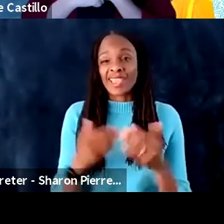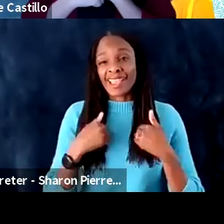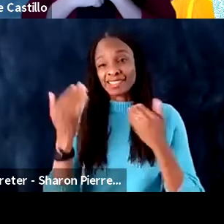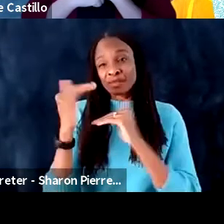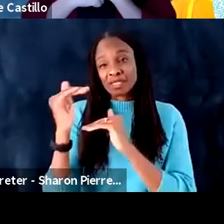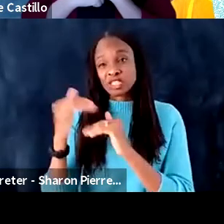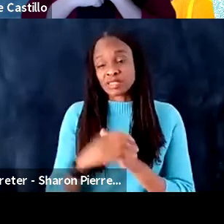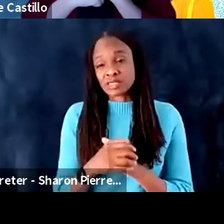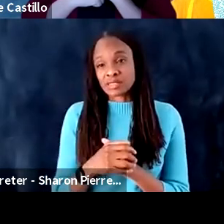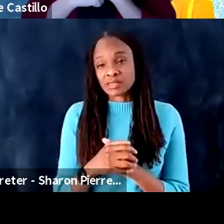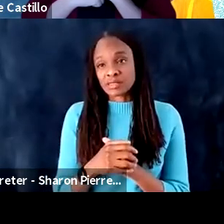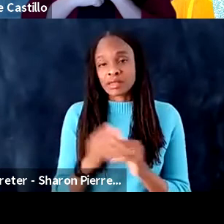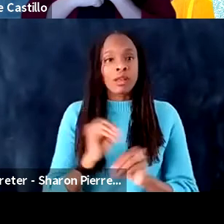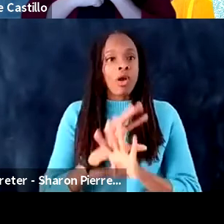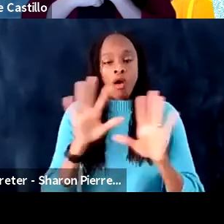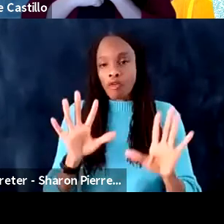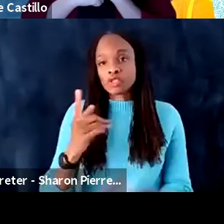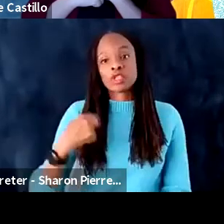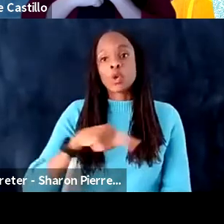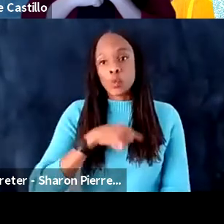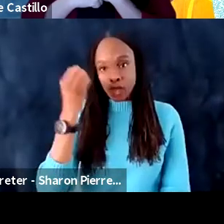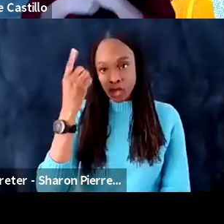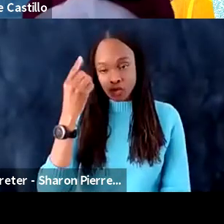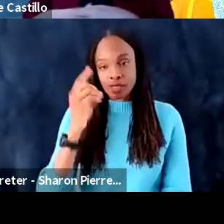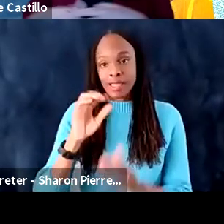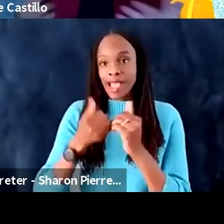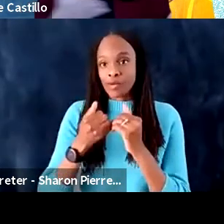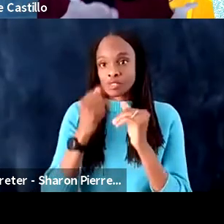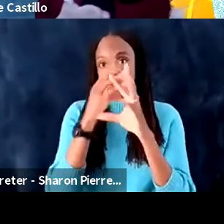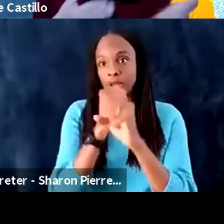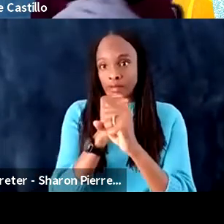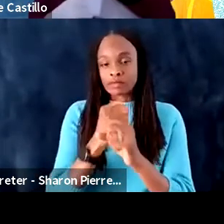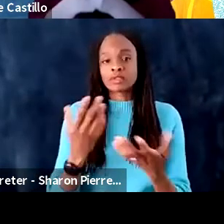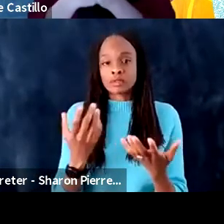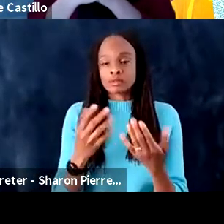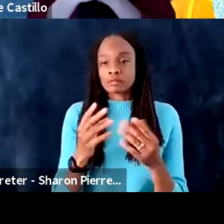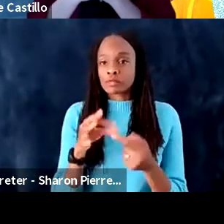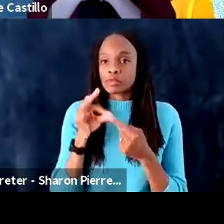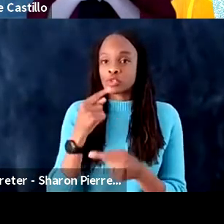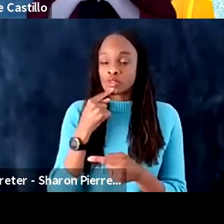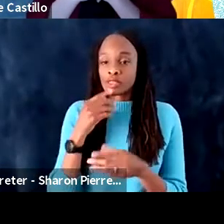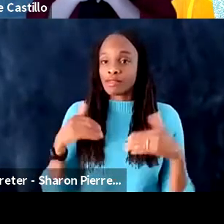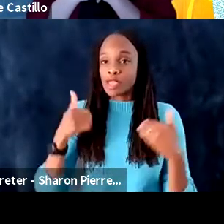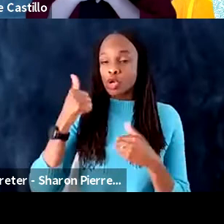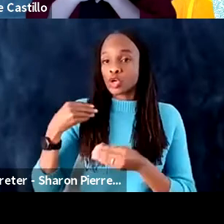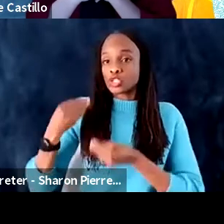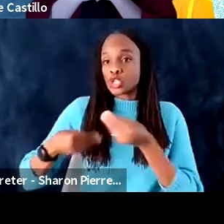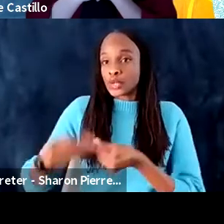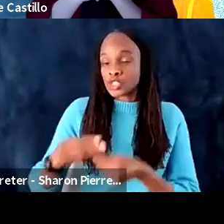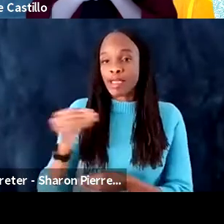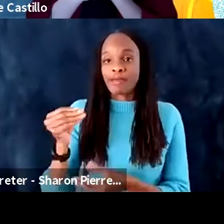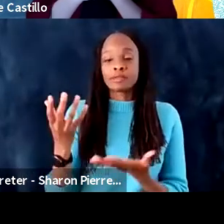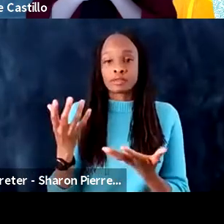limitations. And obviously we understand the attraction, and especially to, you mentioned the younger generation and, you